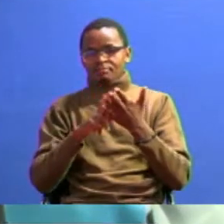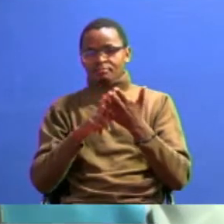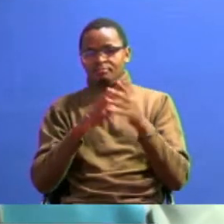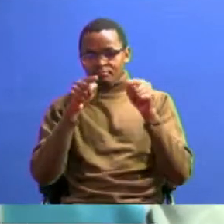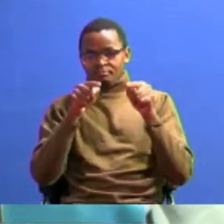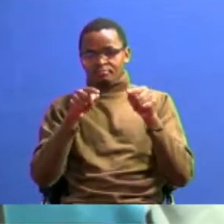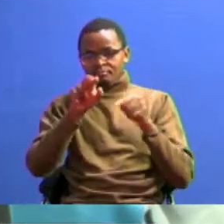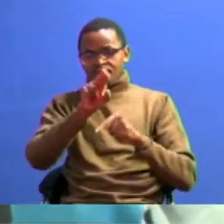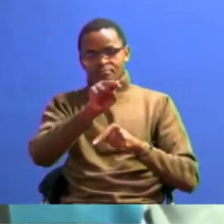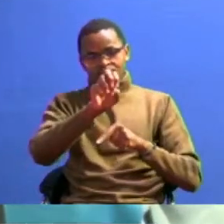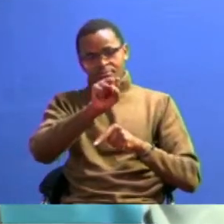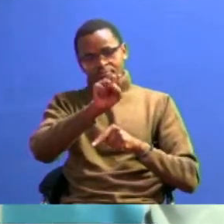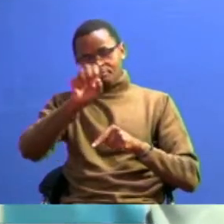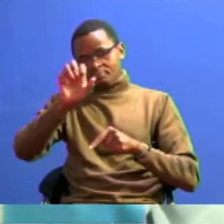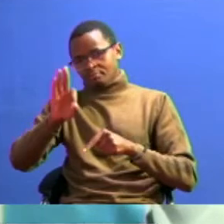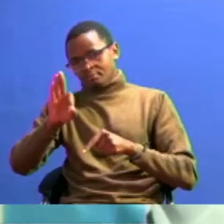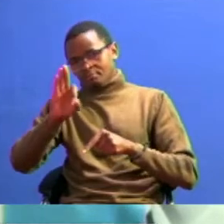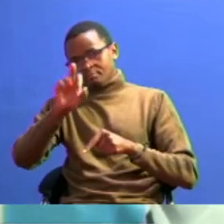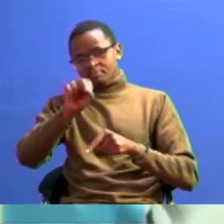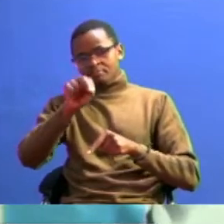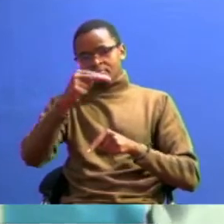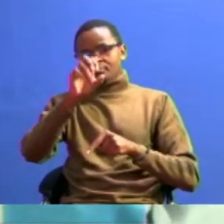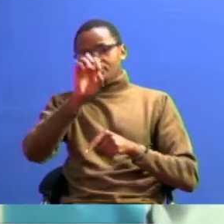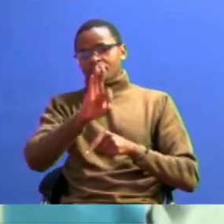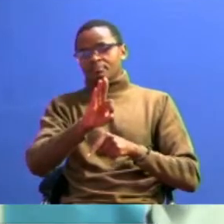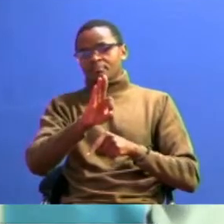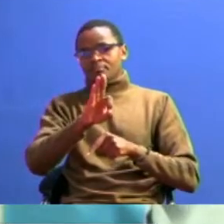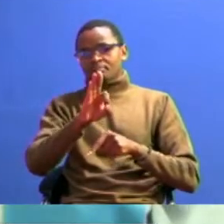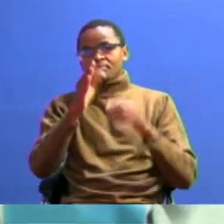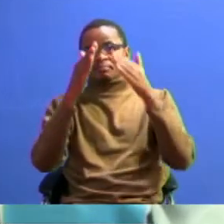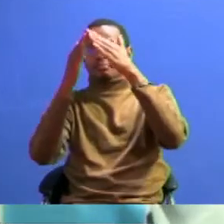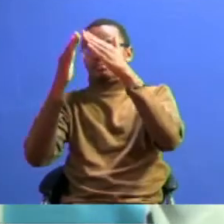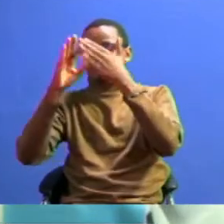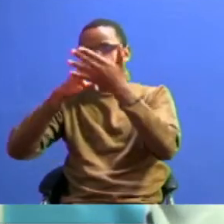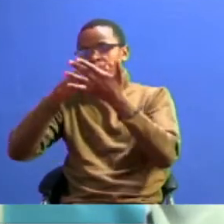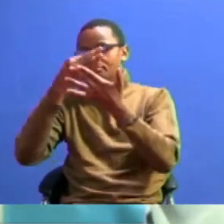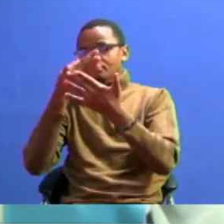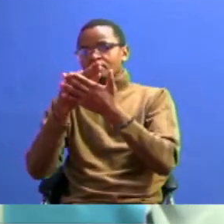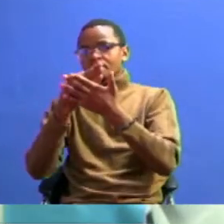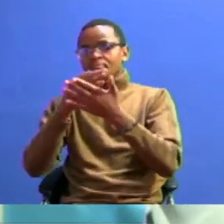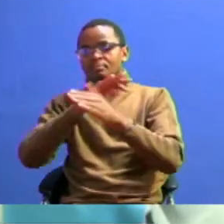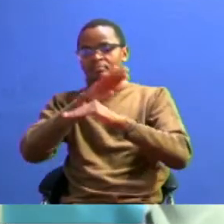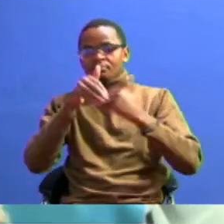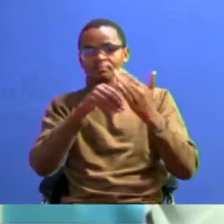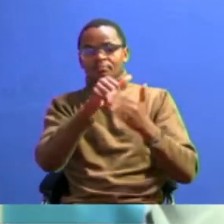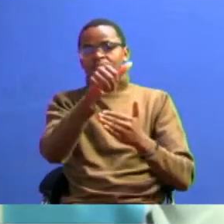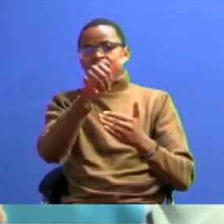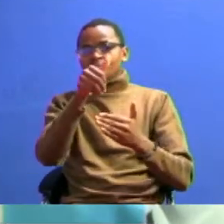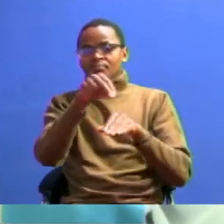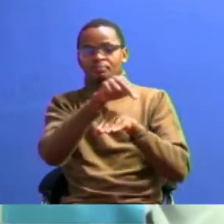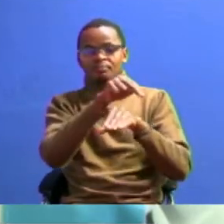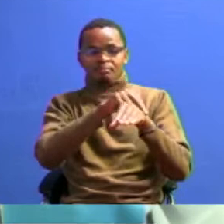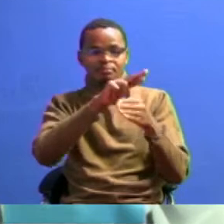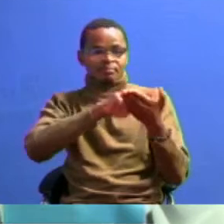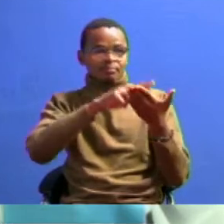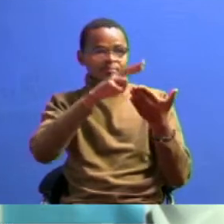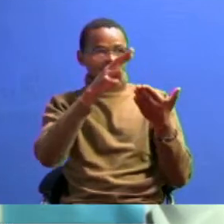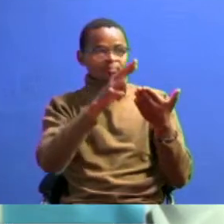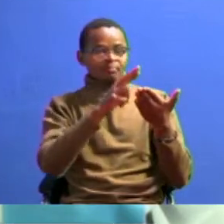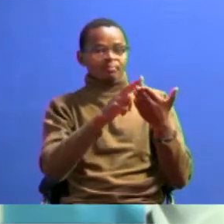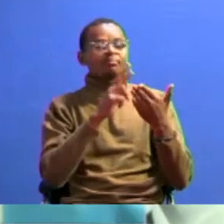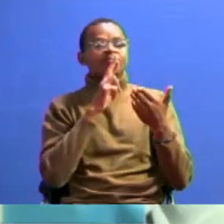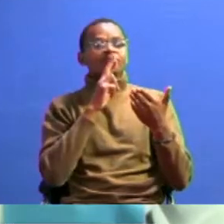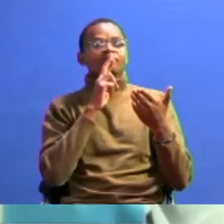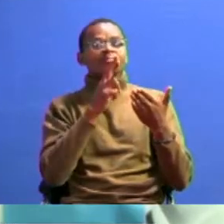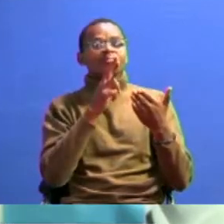in NSSF, in NHIF, in the housing fund, and all other national resources are